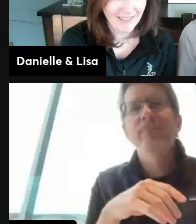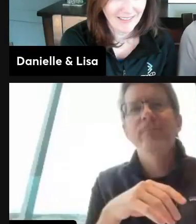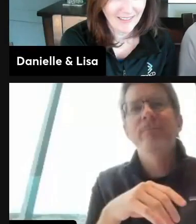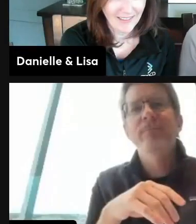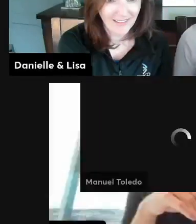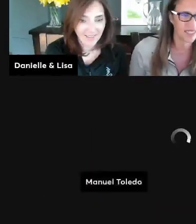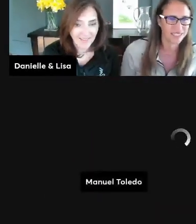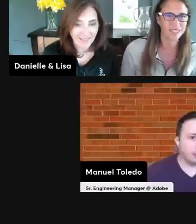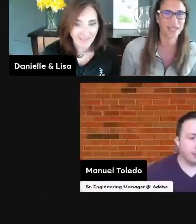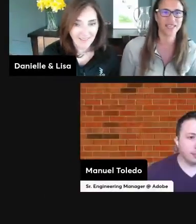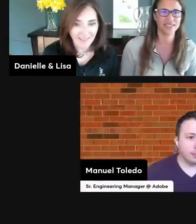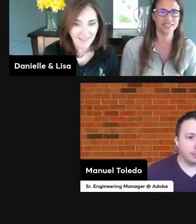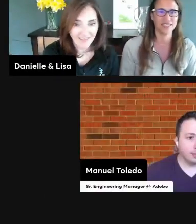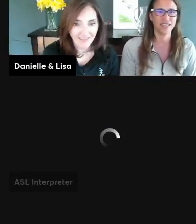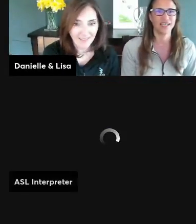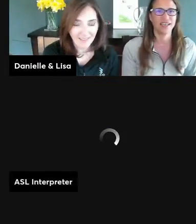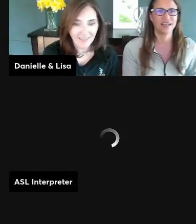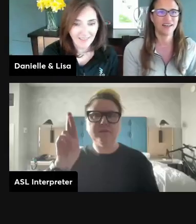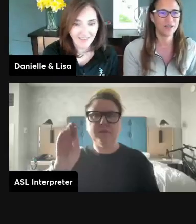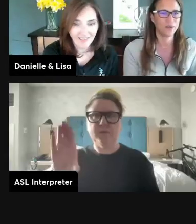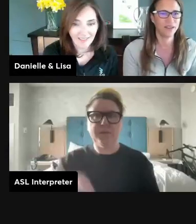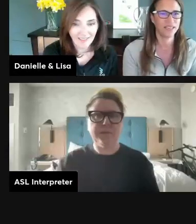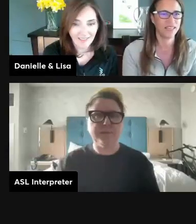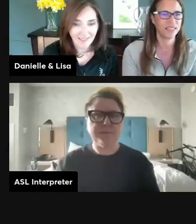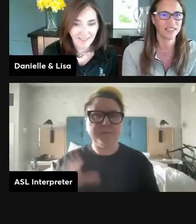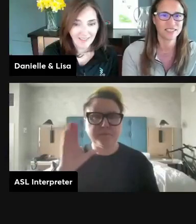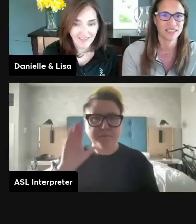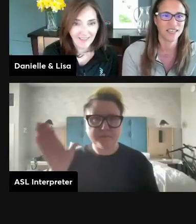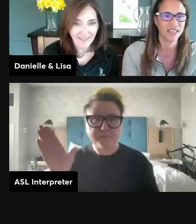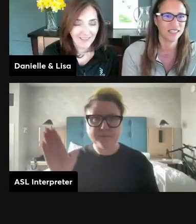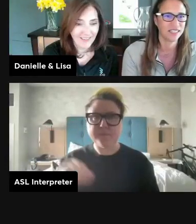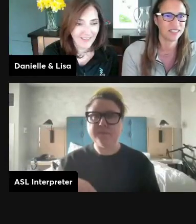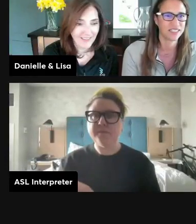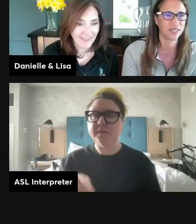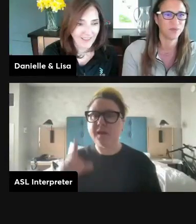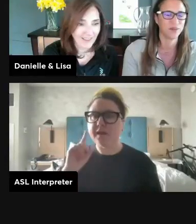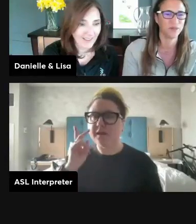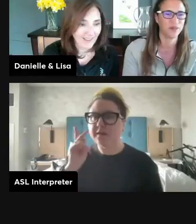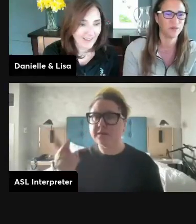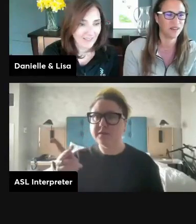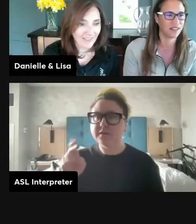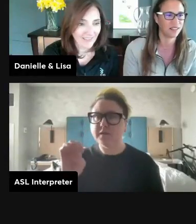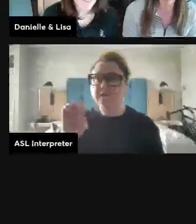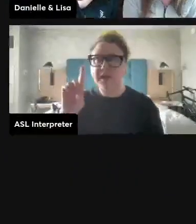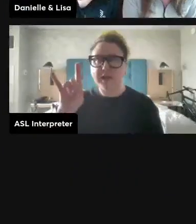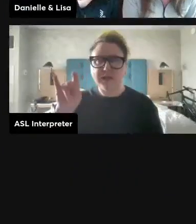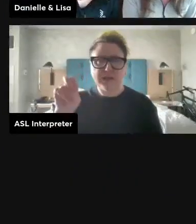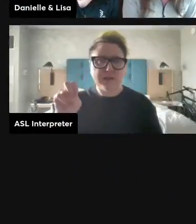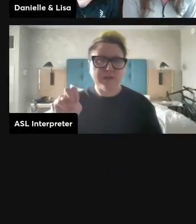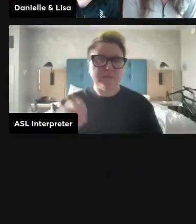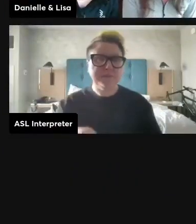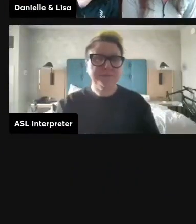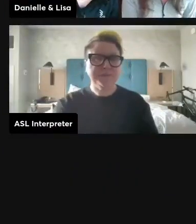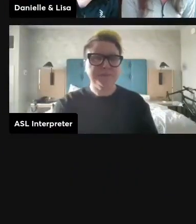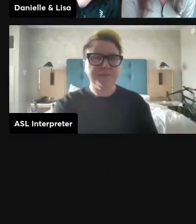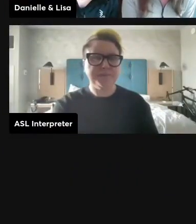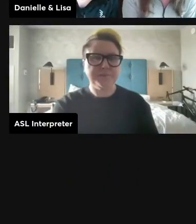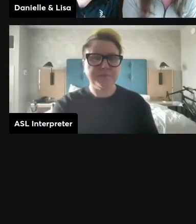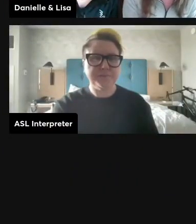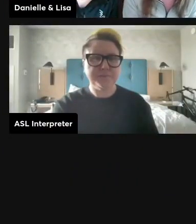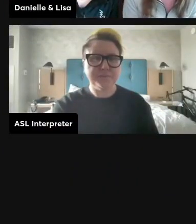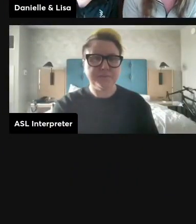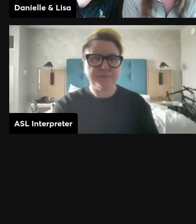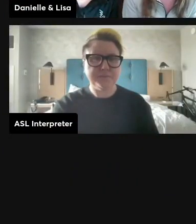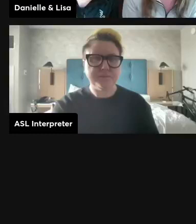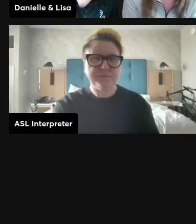hi, Rob, I see. Excellent. Hi, Brian. I think I saw Eddie in there somewhere. Manuel, hello.